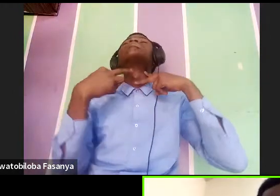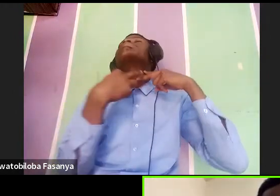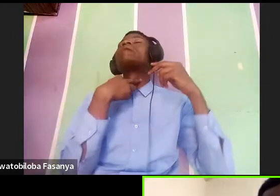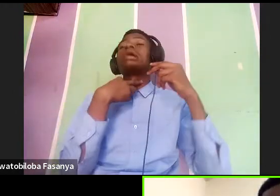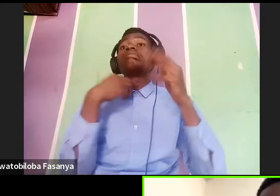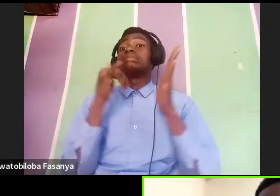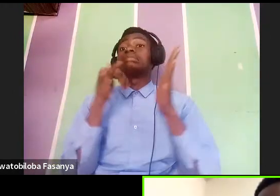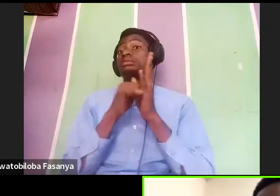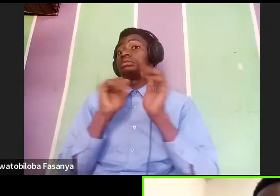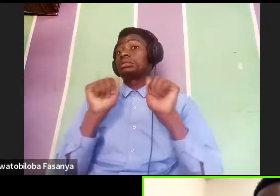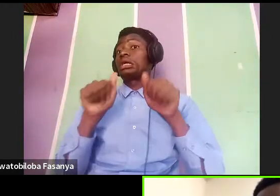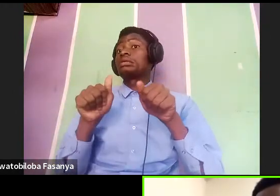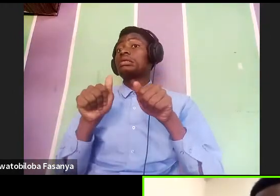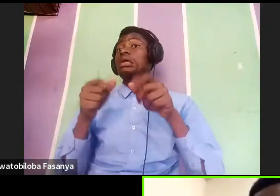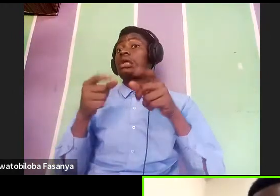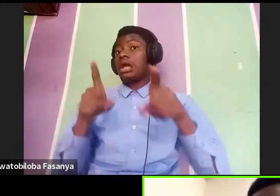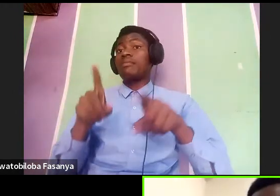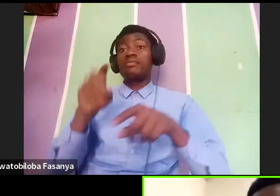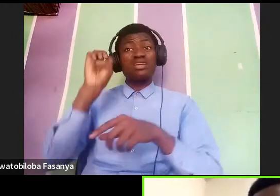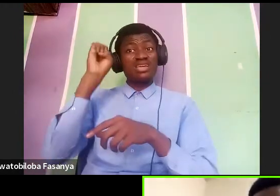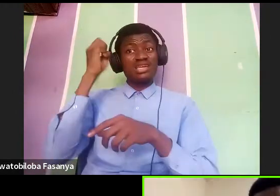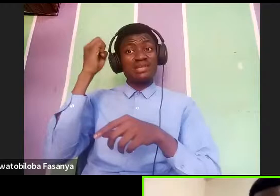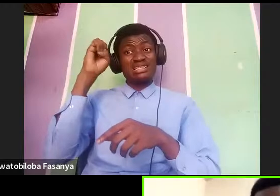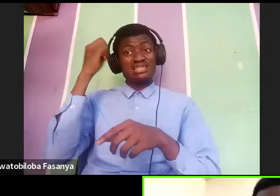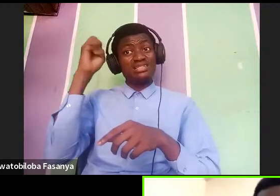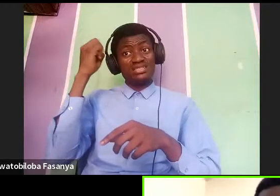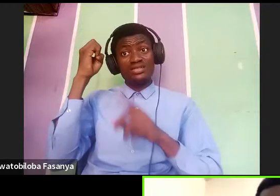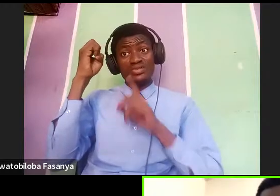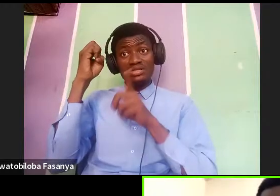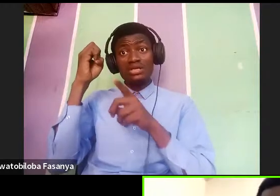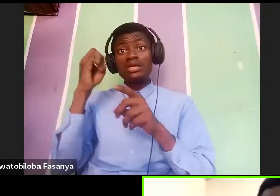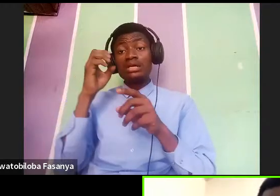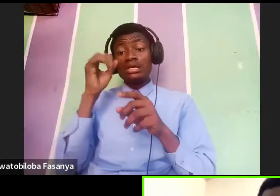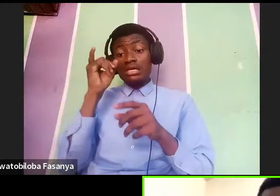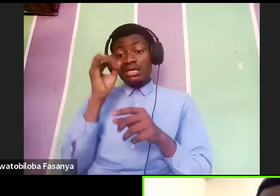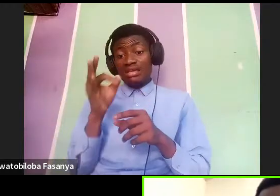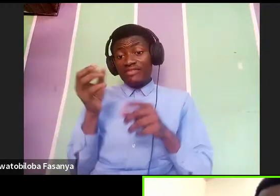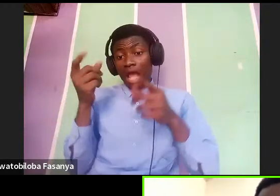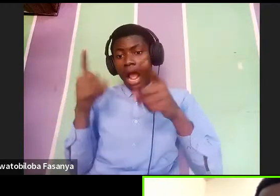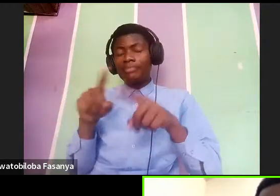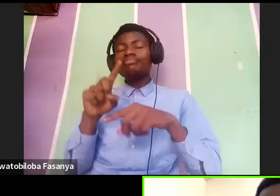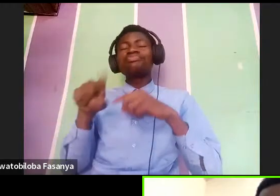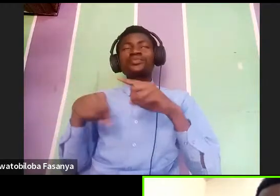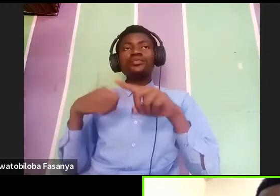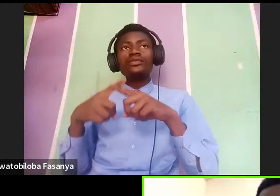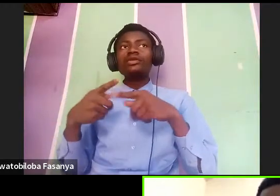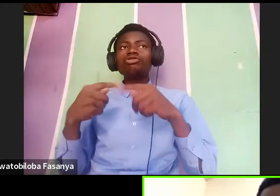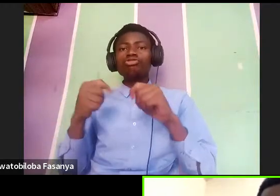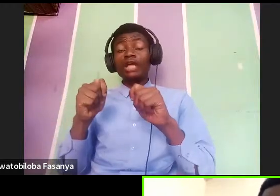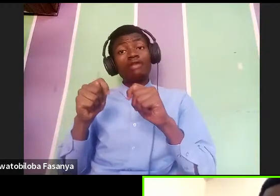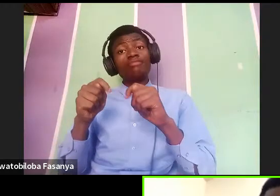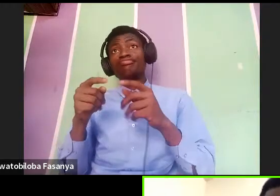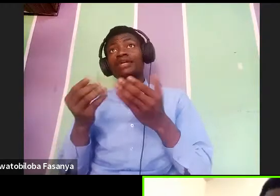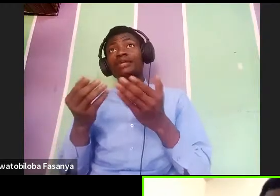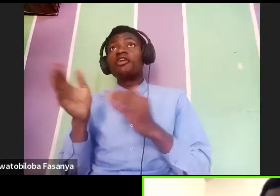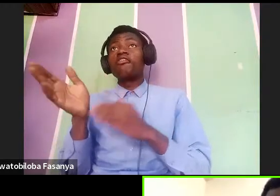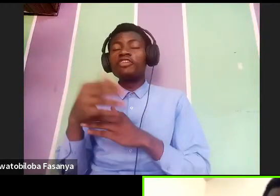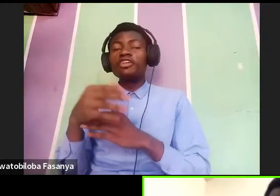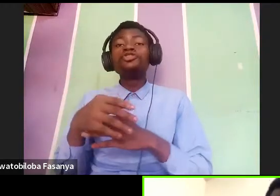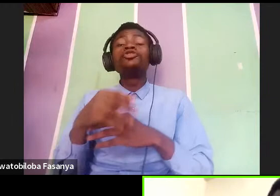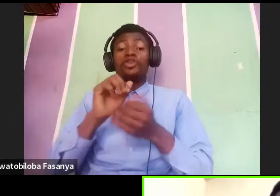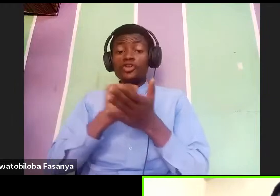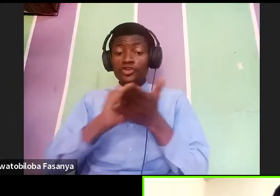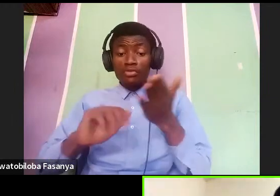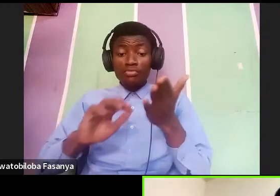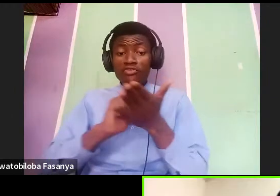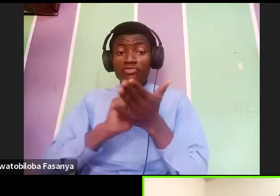then if eventually happens, because sometimes, even after you've tried to prevent everything, some things still slip